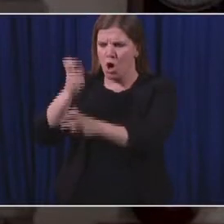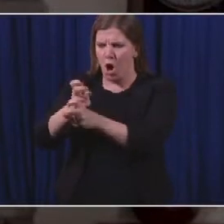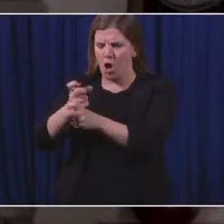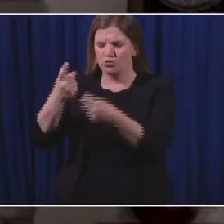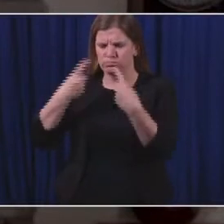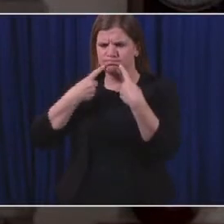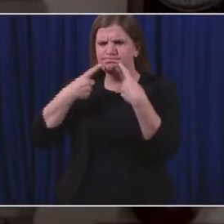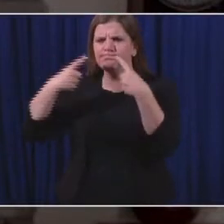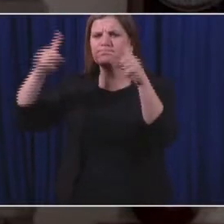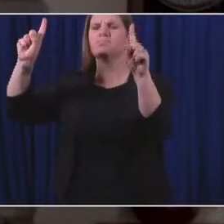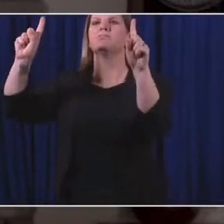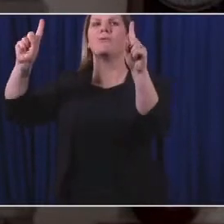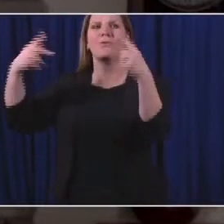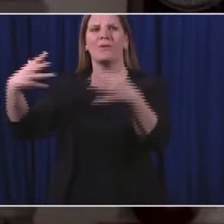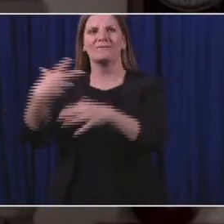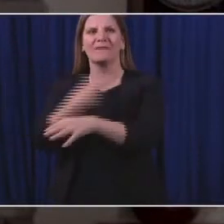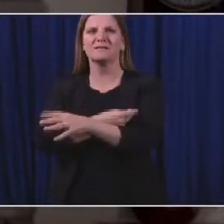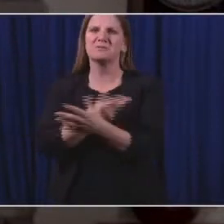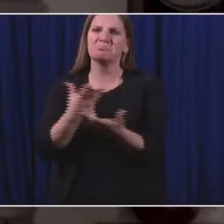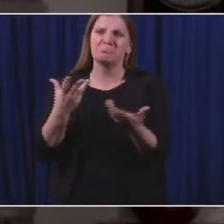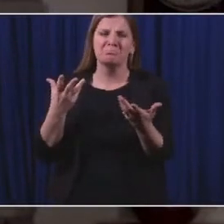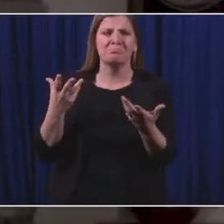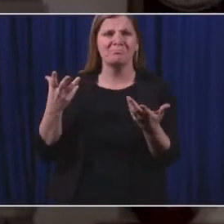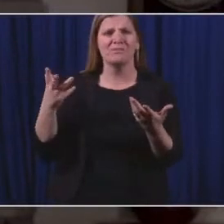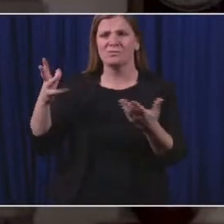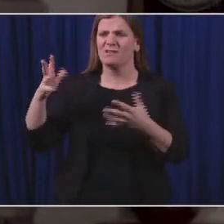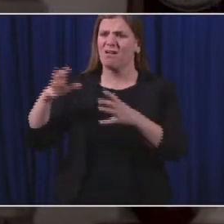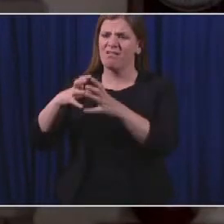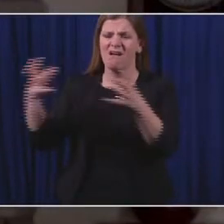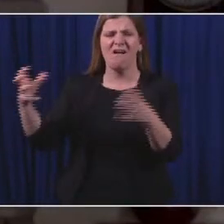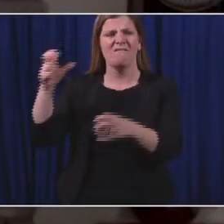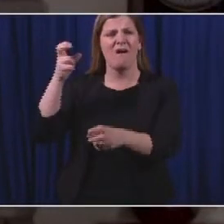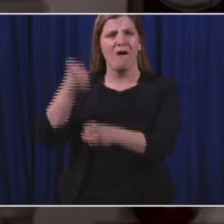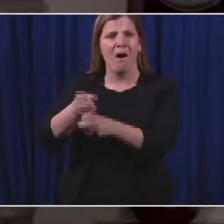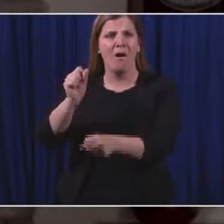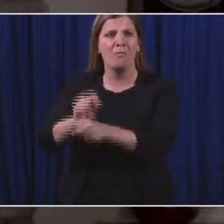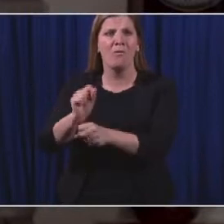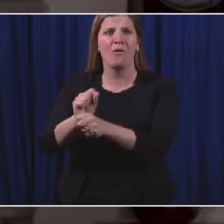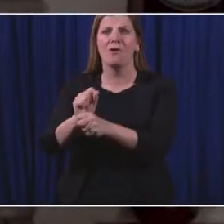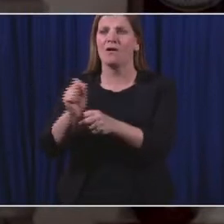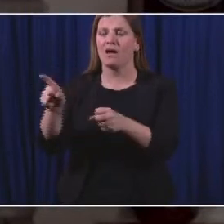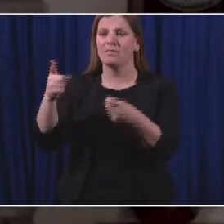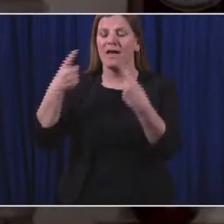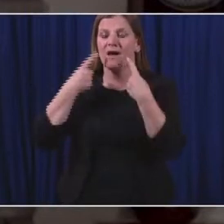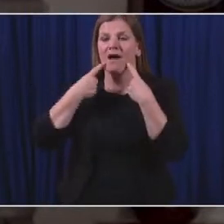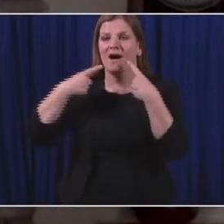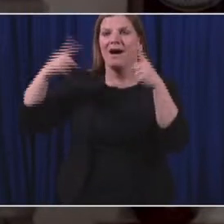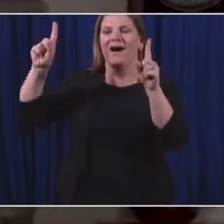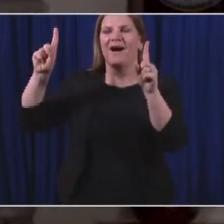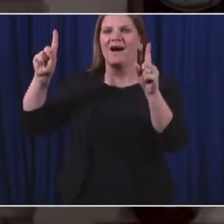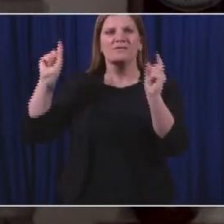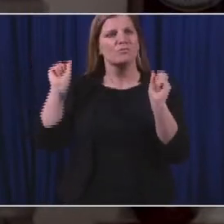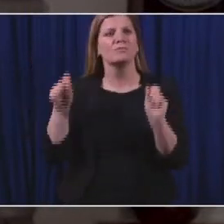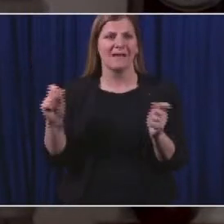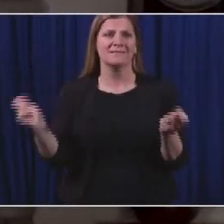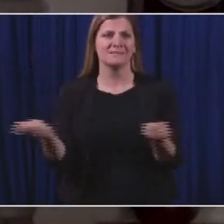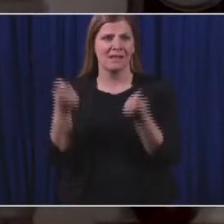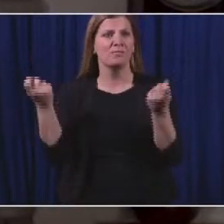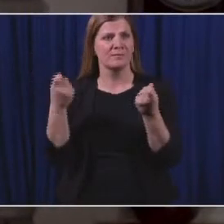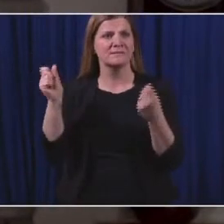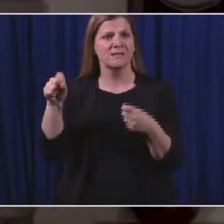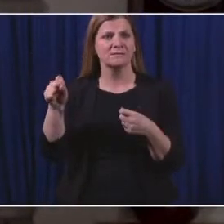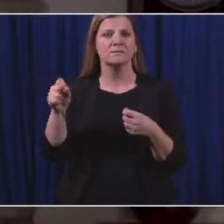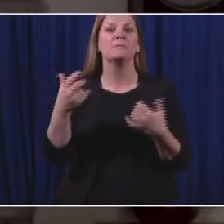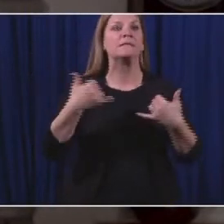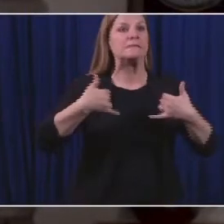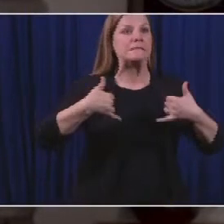working, and we're starting to see the results. And it's the way I look at it. Every day from here on,